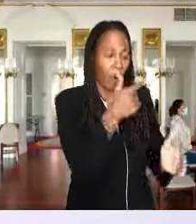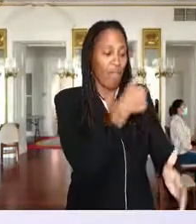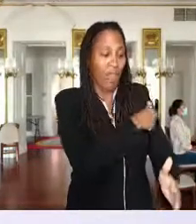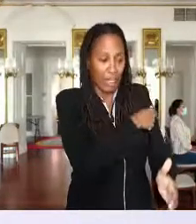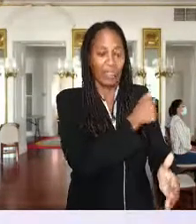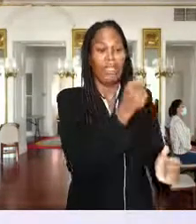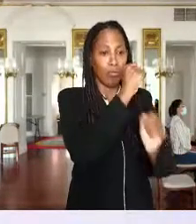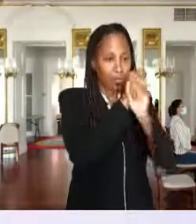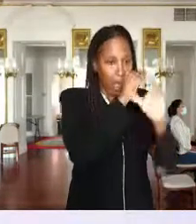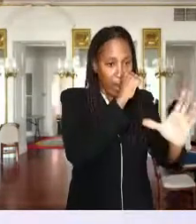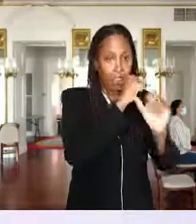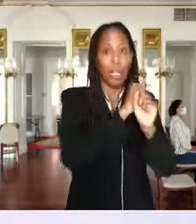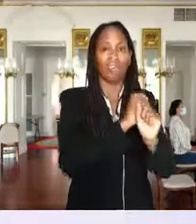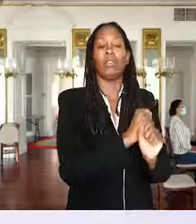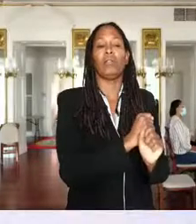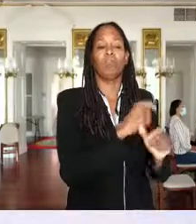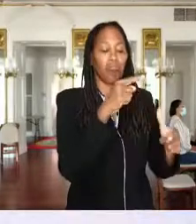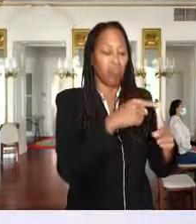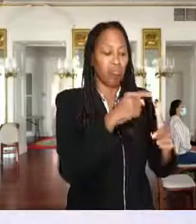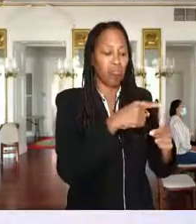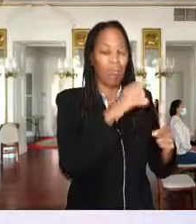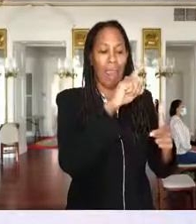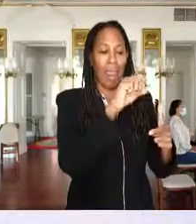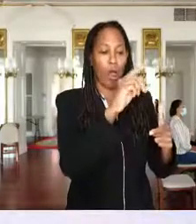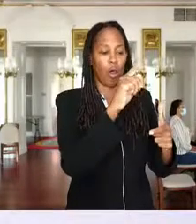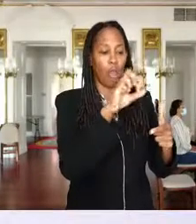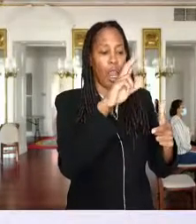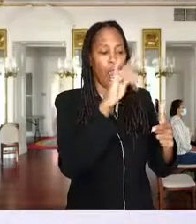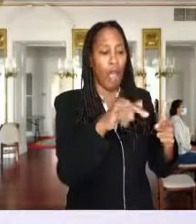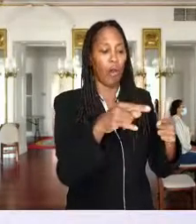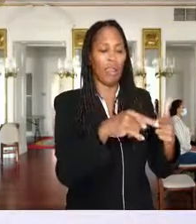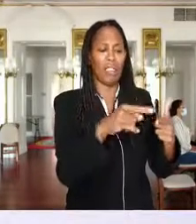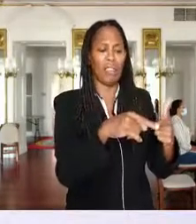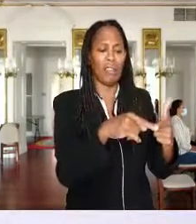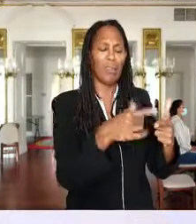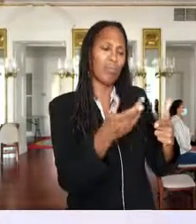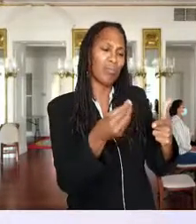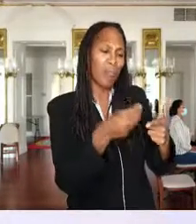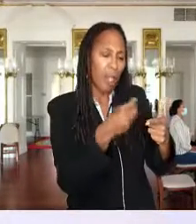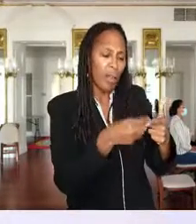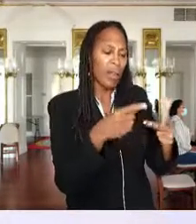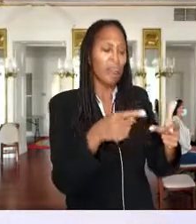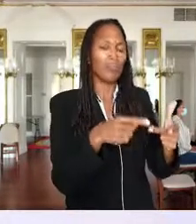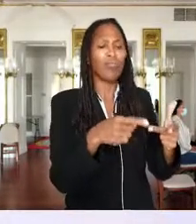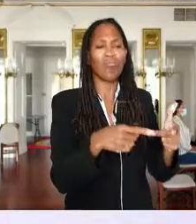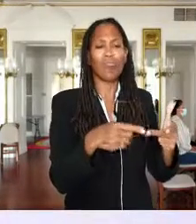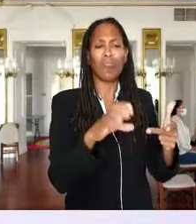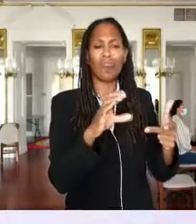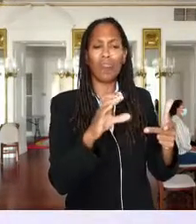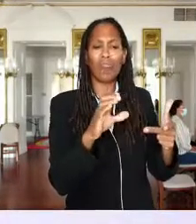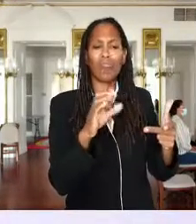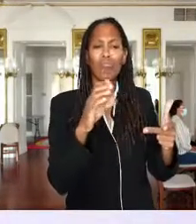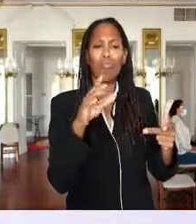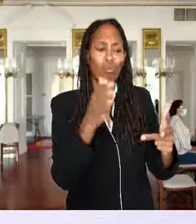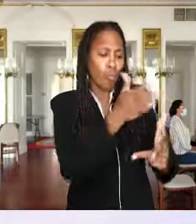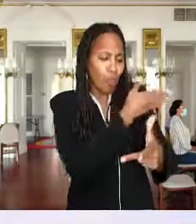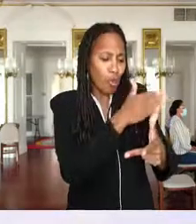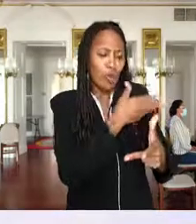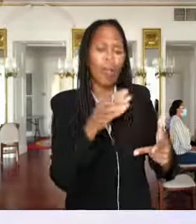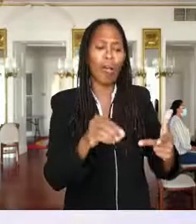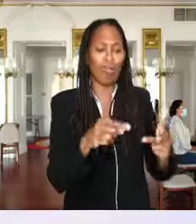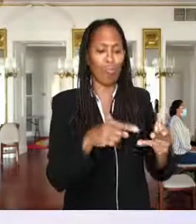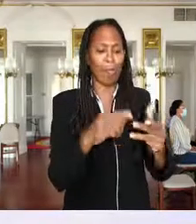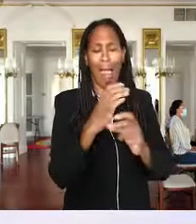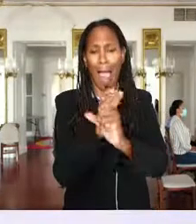promotion, whether that's lotteries, paying incentives, doing vaccine promo concerts, encouraging and running